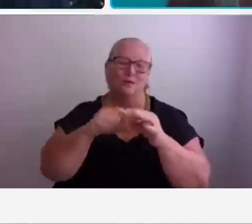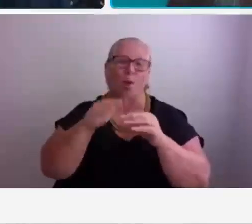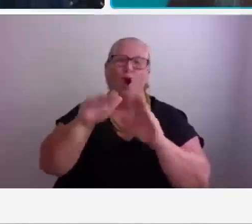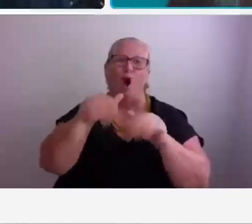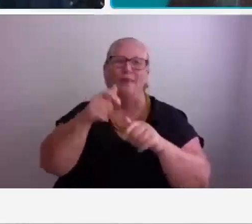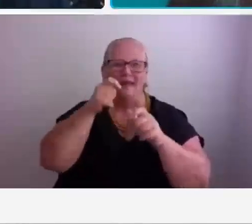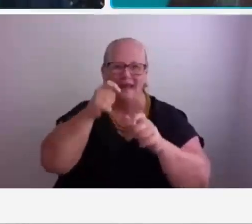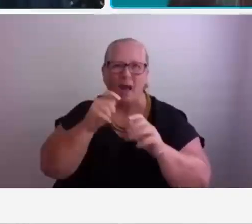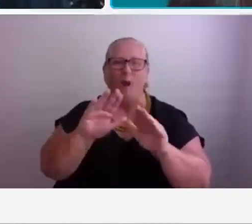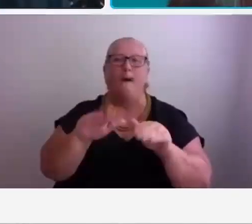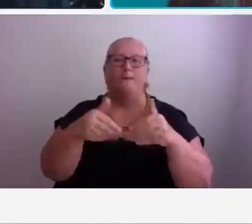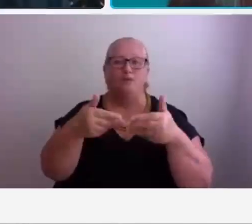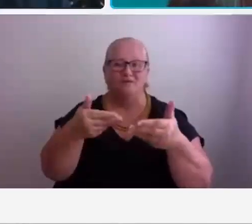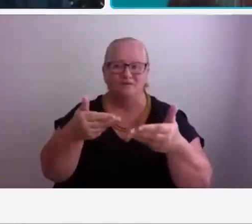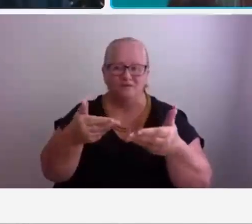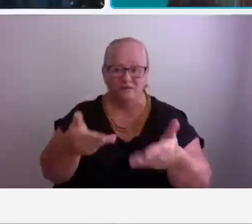providers providing